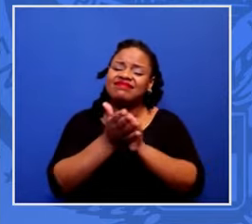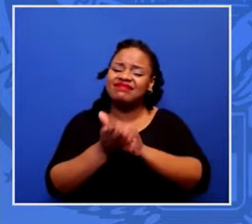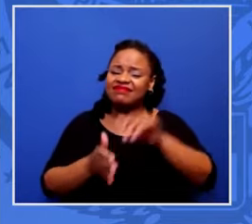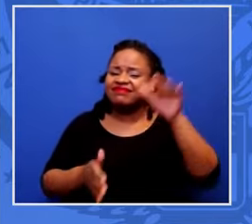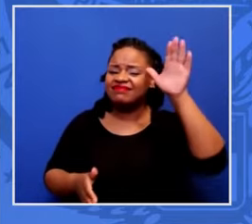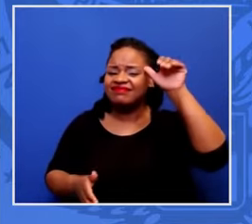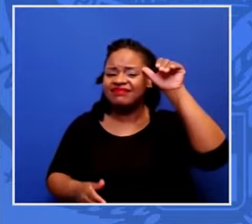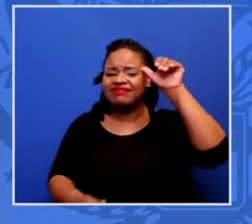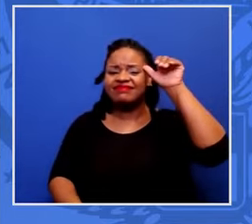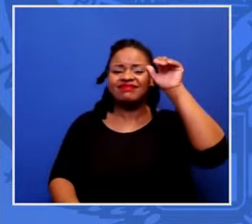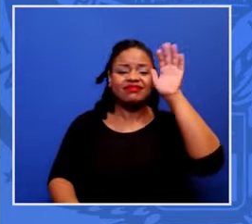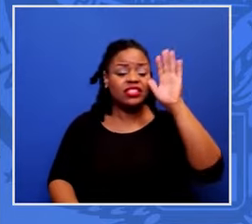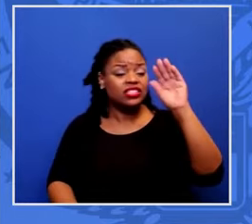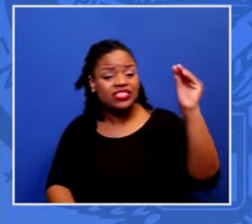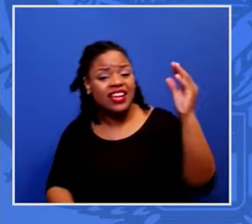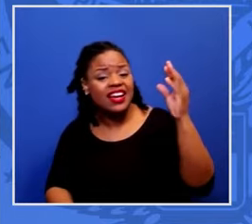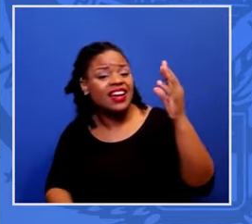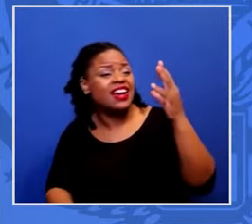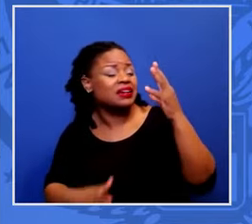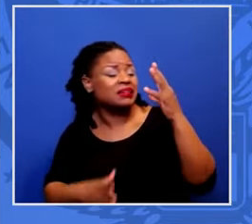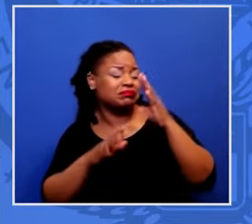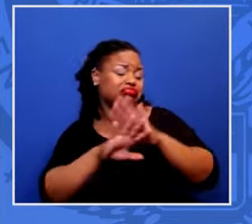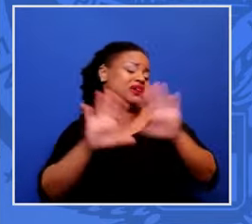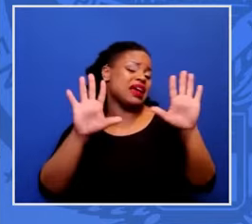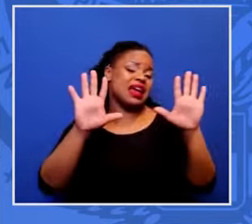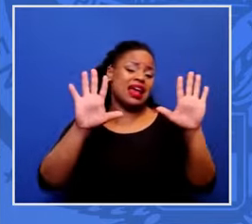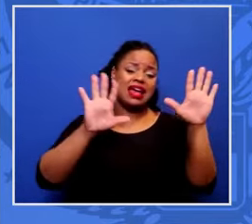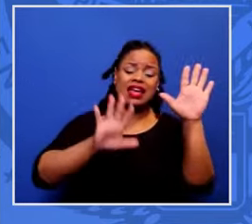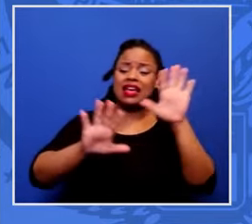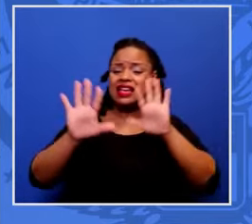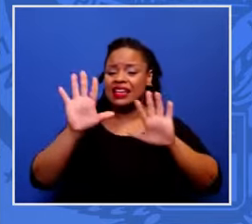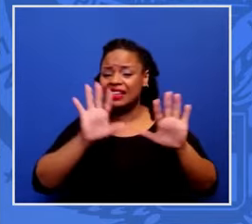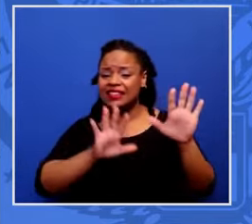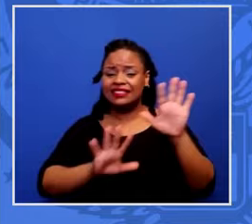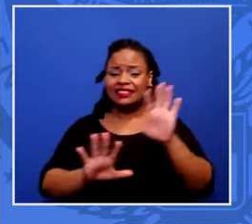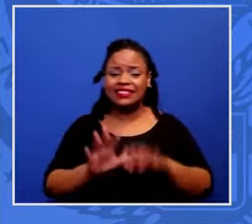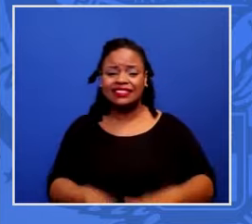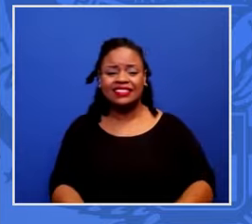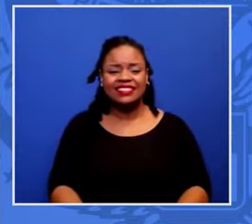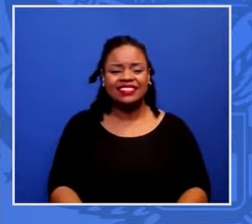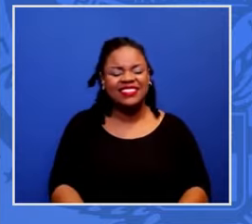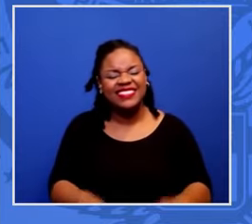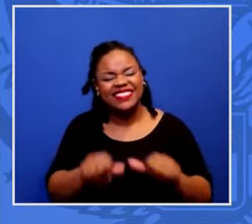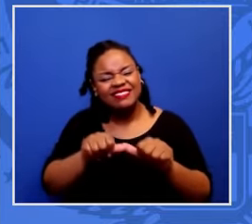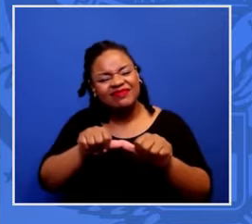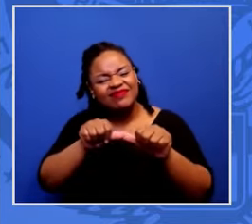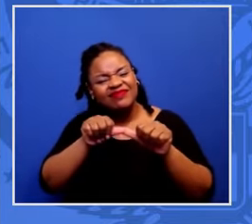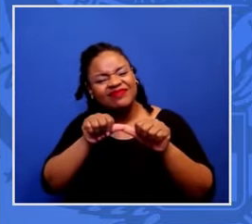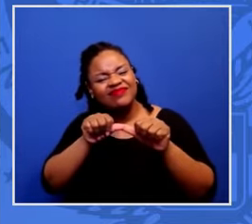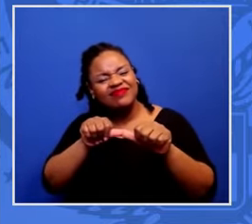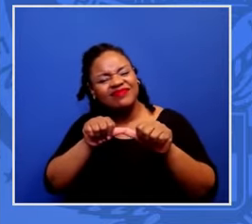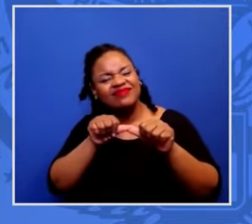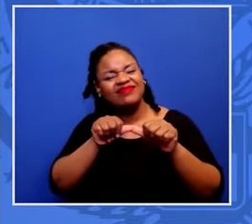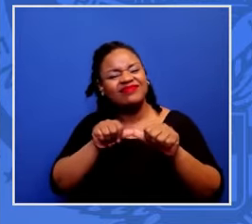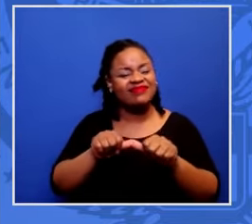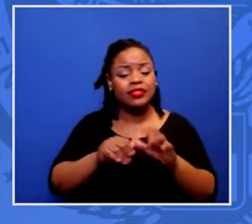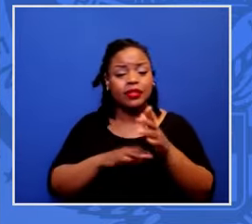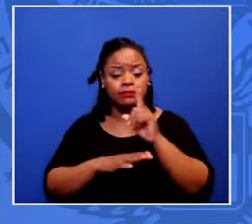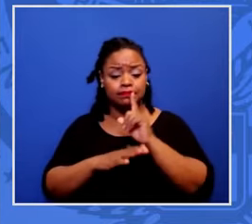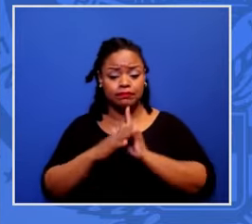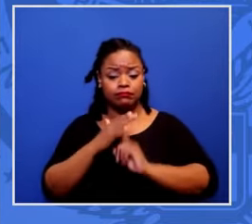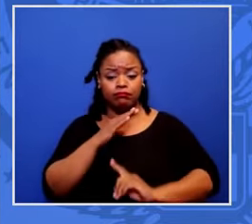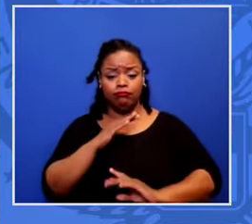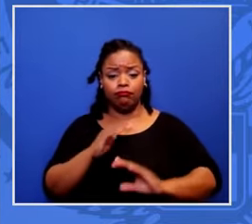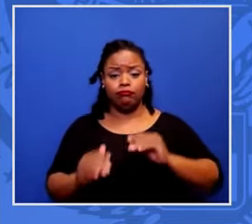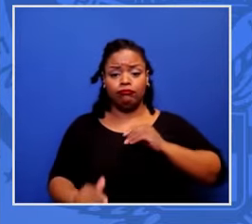dim yours for no one. Keep going higher and higher and higher and